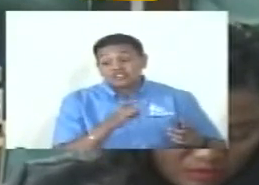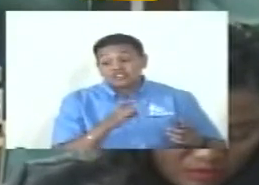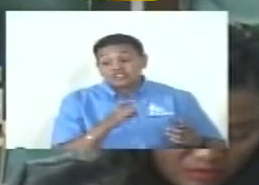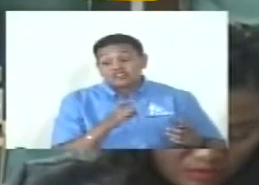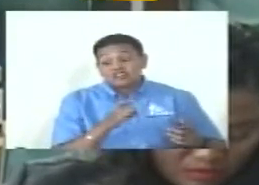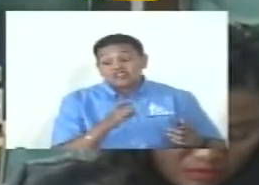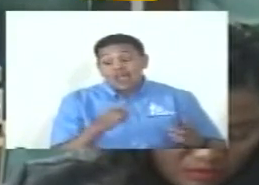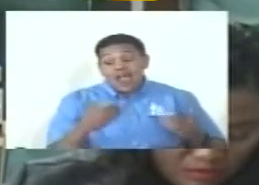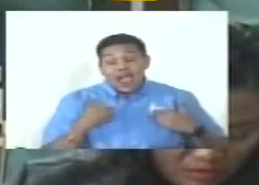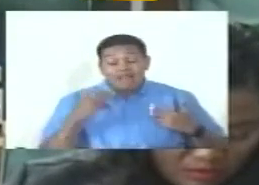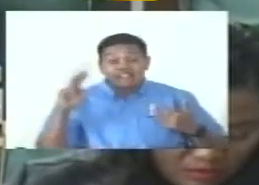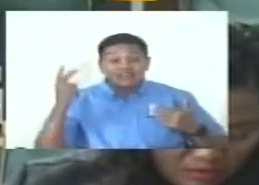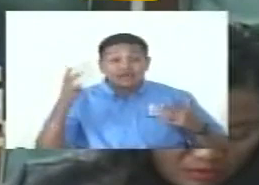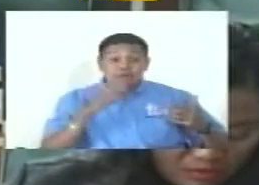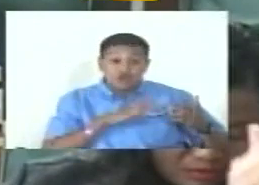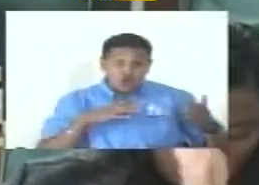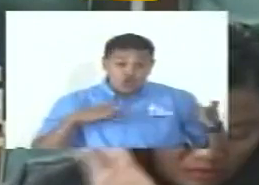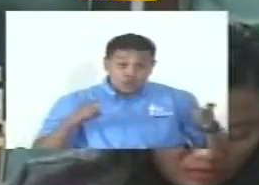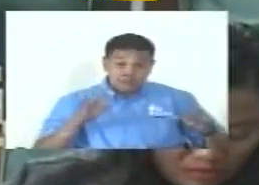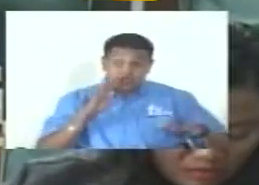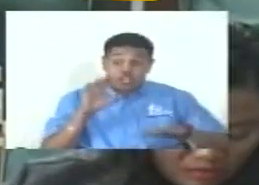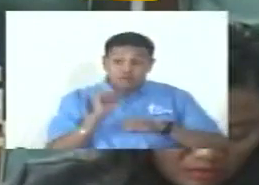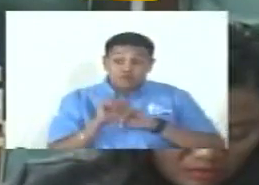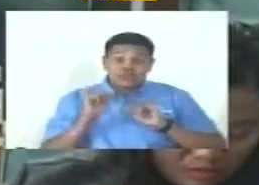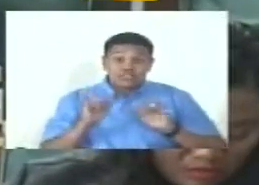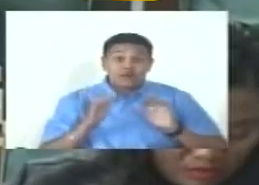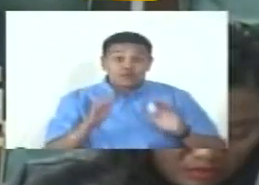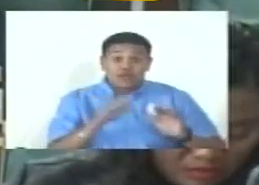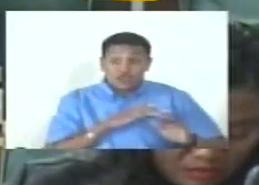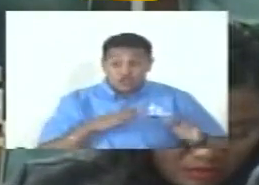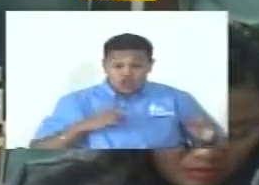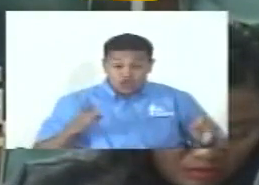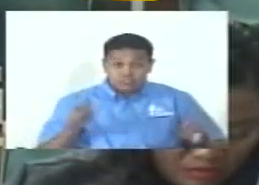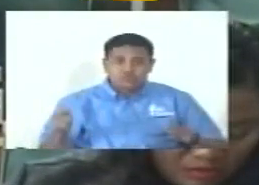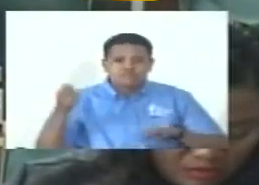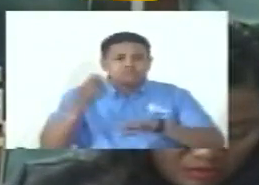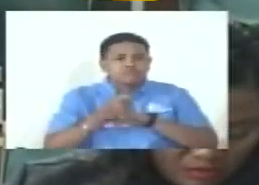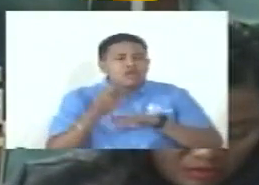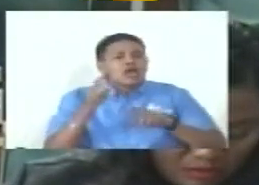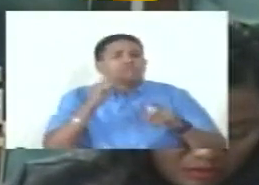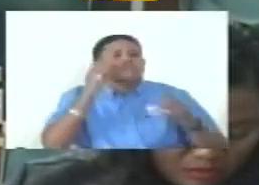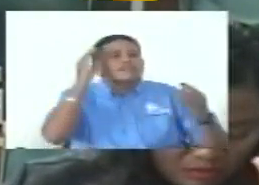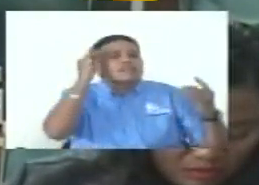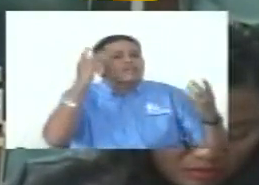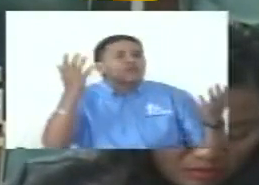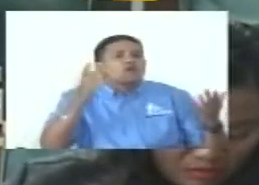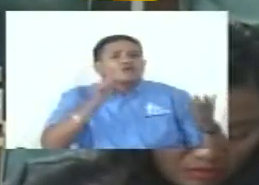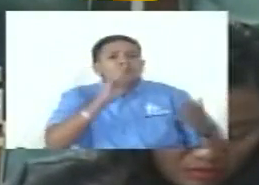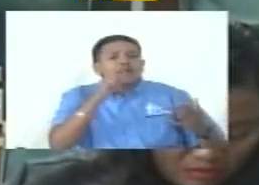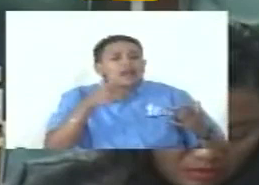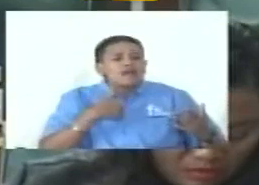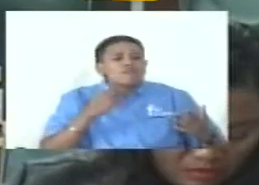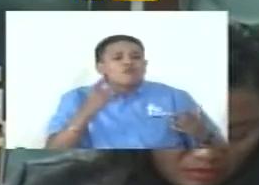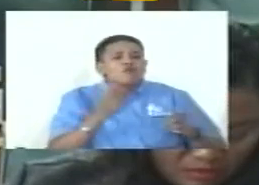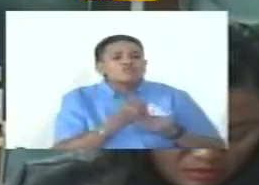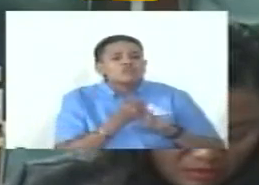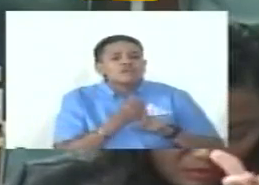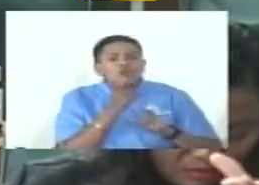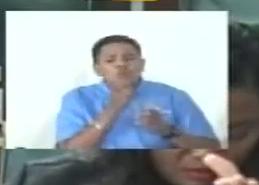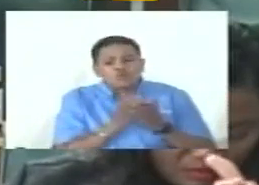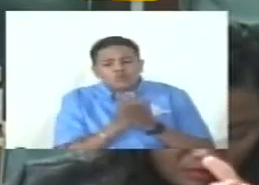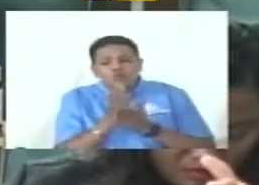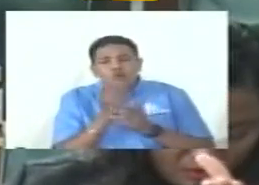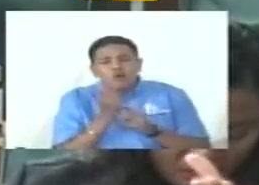in relation to having the deputy commissioner appointed in the same way as a commissioner, the thinking was really that you would have one that goes through the